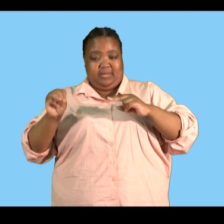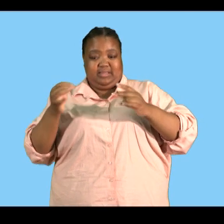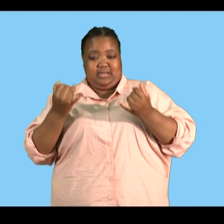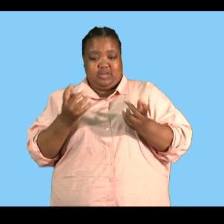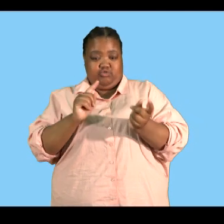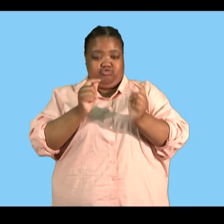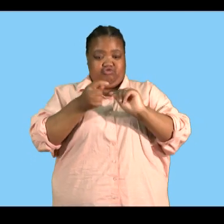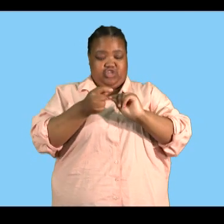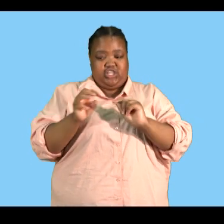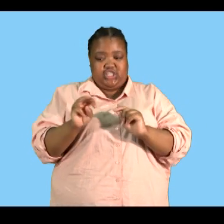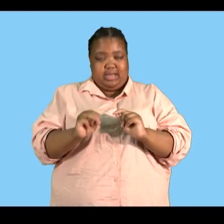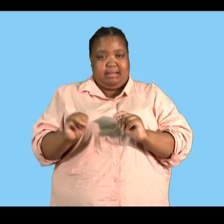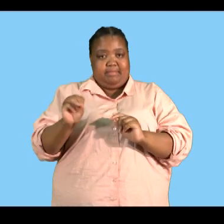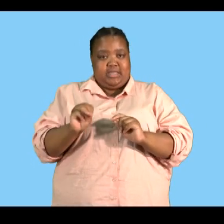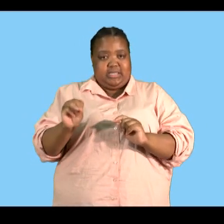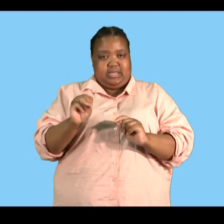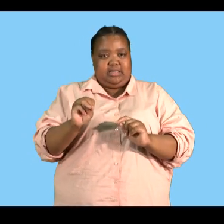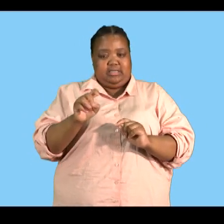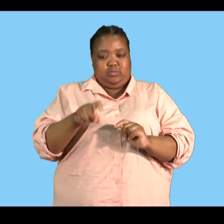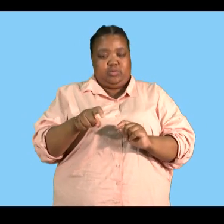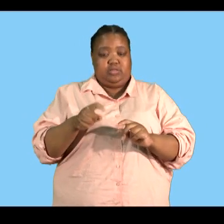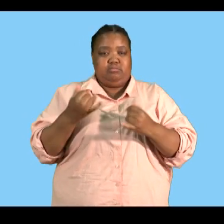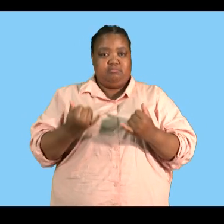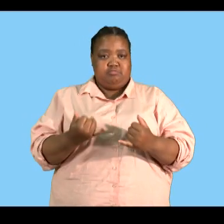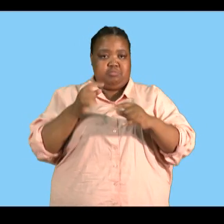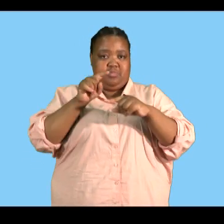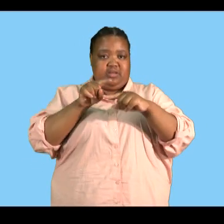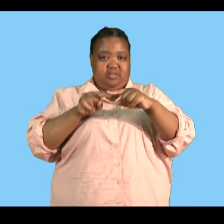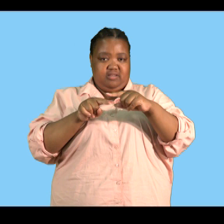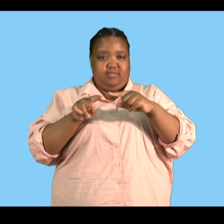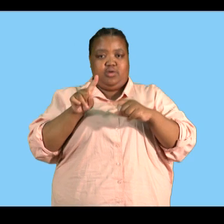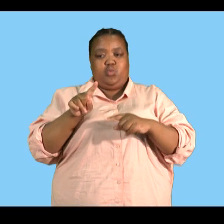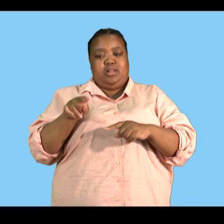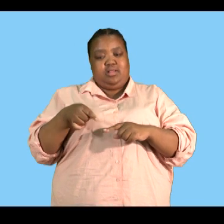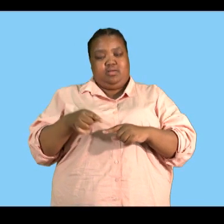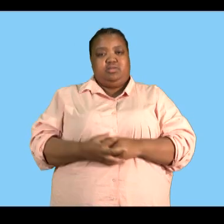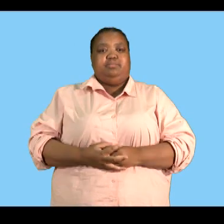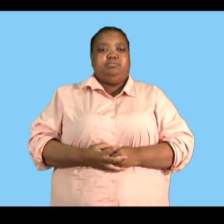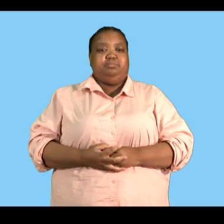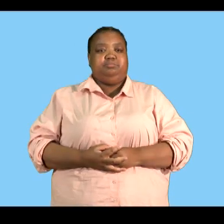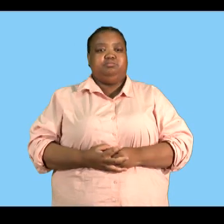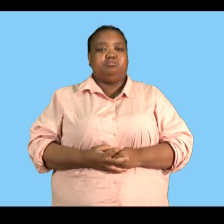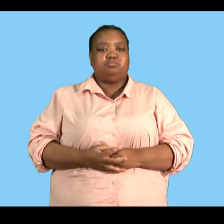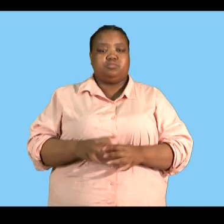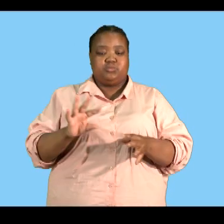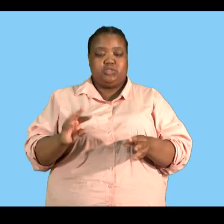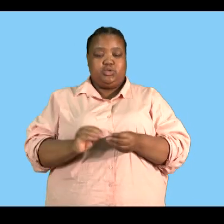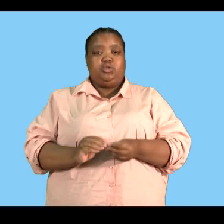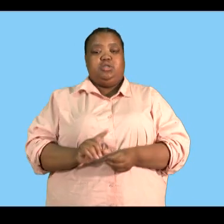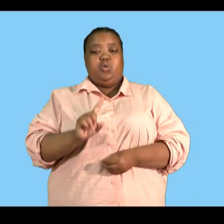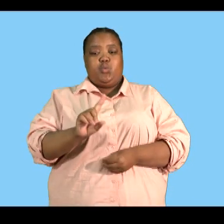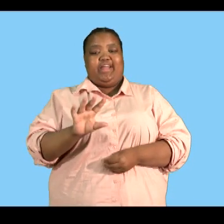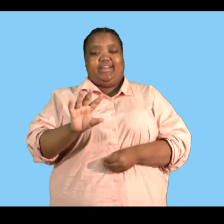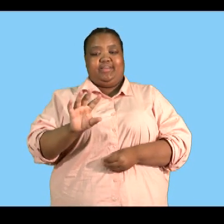need to convert your answer to meters. So you're going to divide by 1,000. So this will give